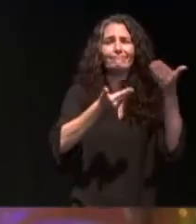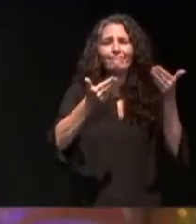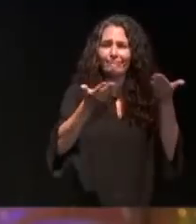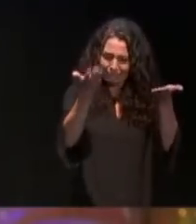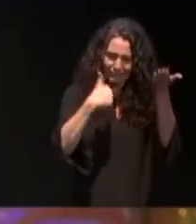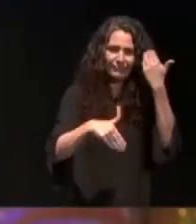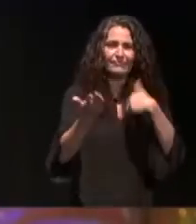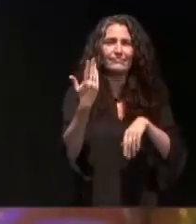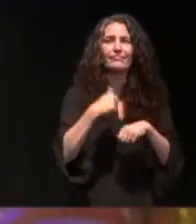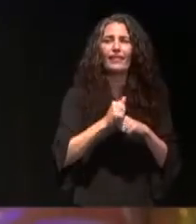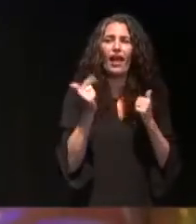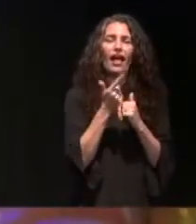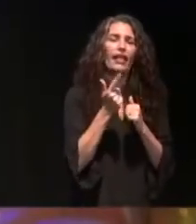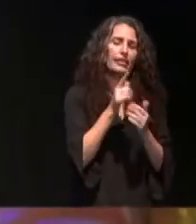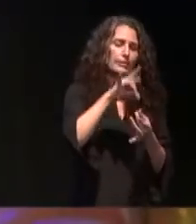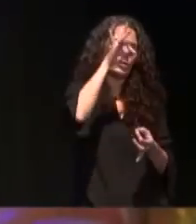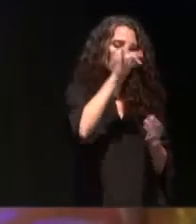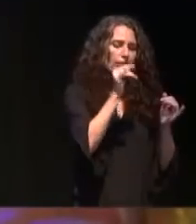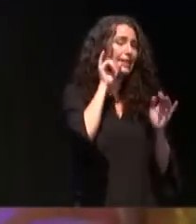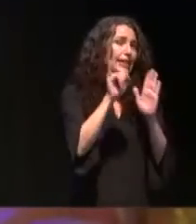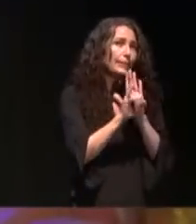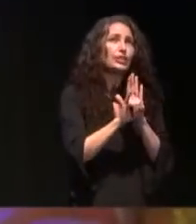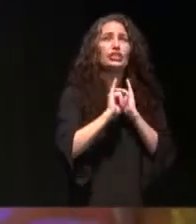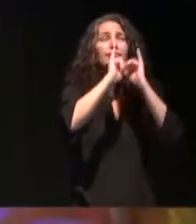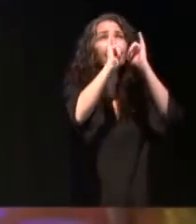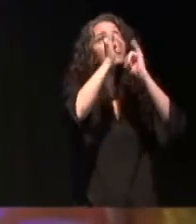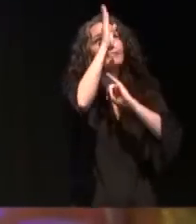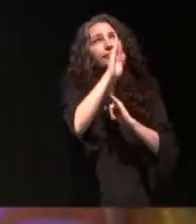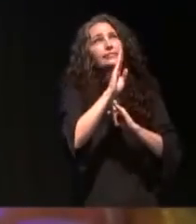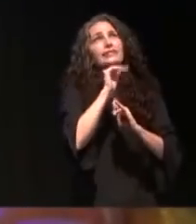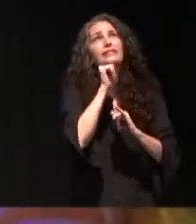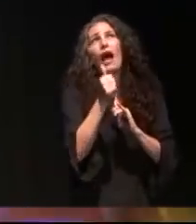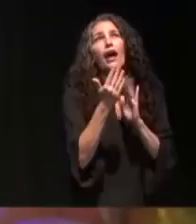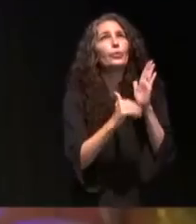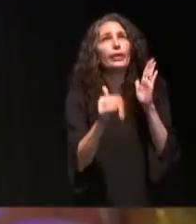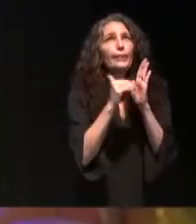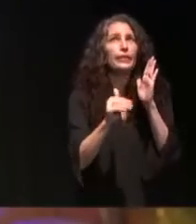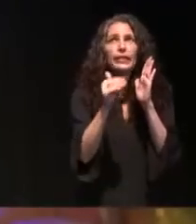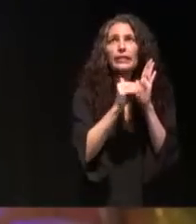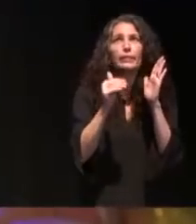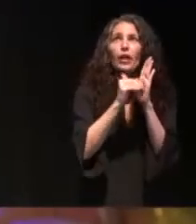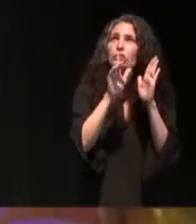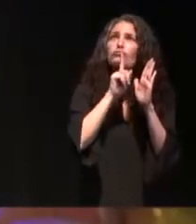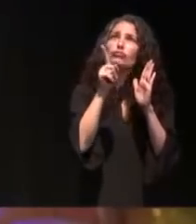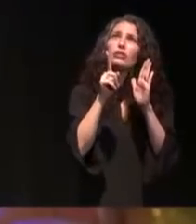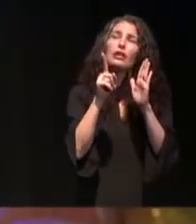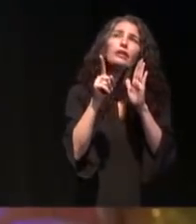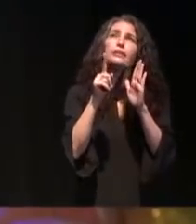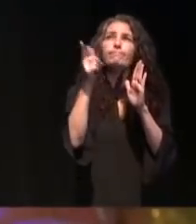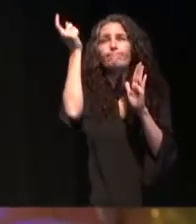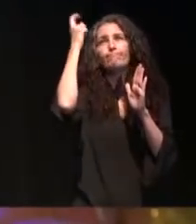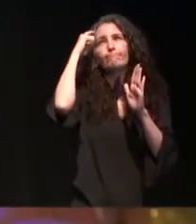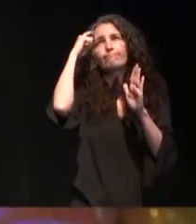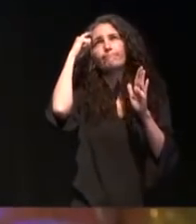one of us as the spiritual image and likeness of God itself, an unrepeatable nomina held in the mind, heart of the infinite,